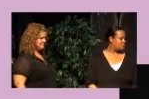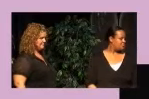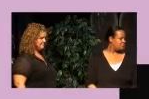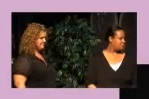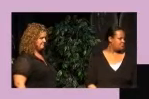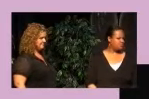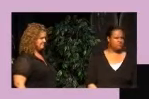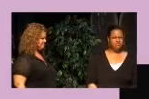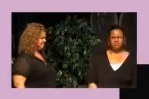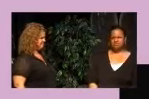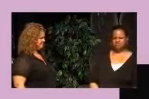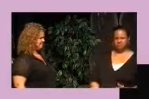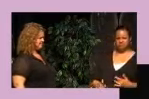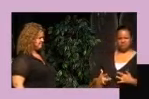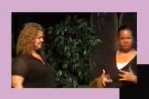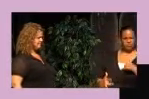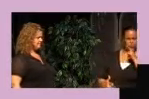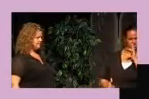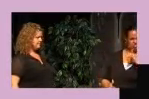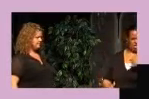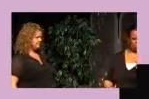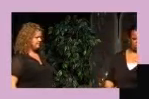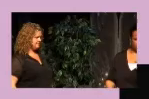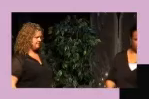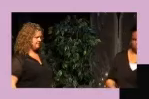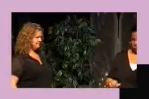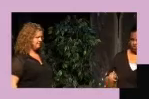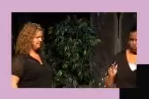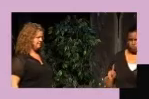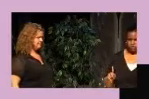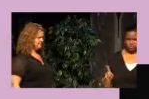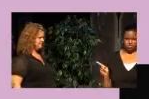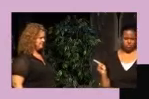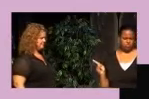What is that? Another priest person.